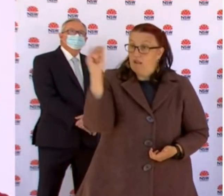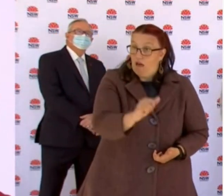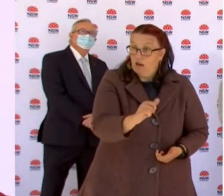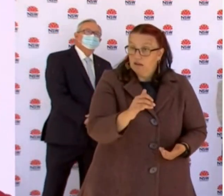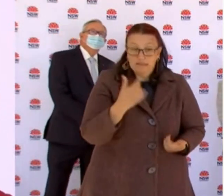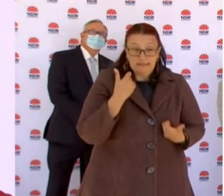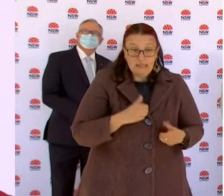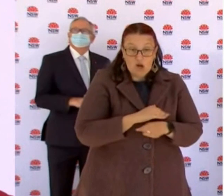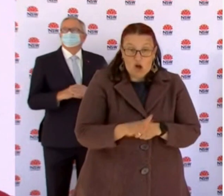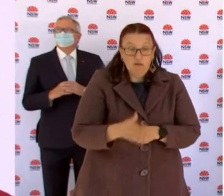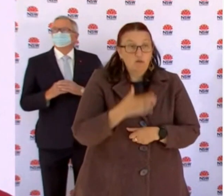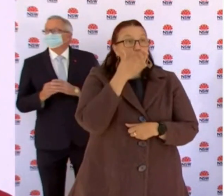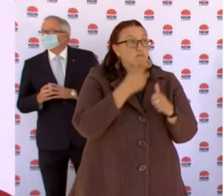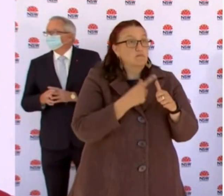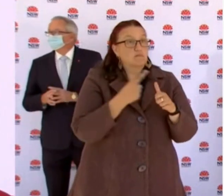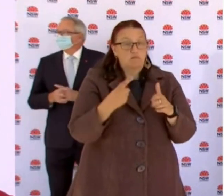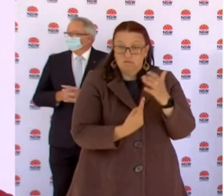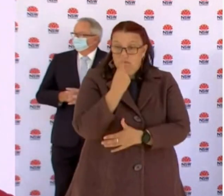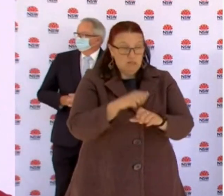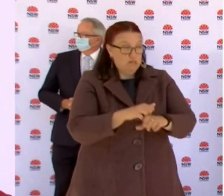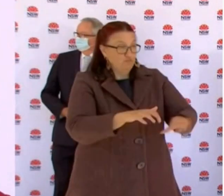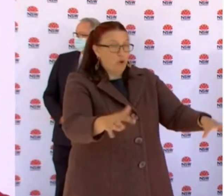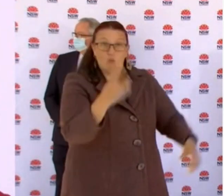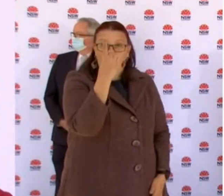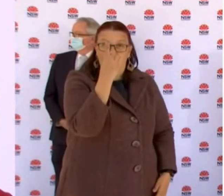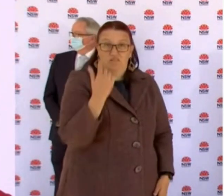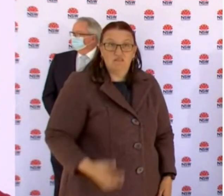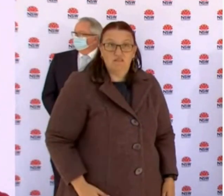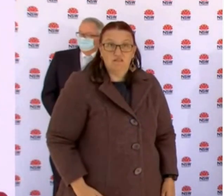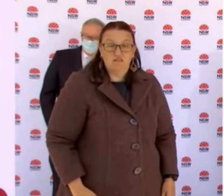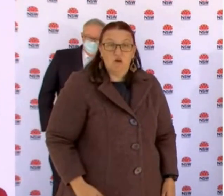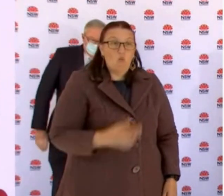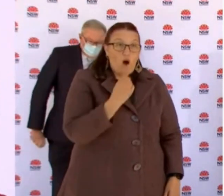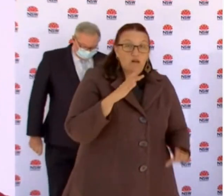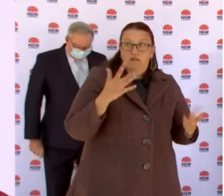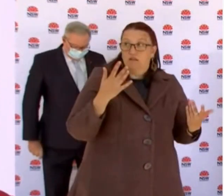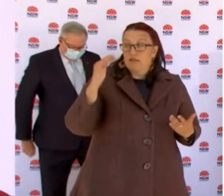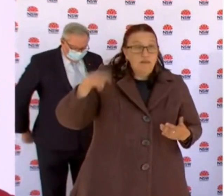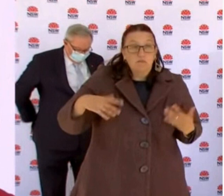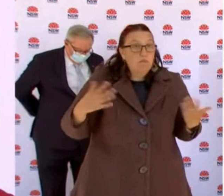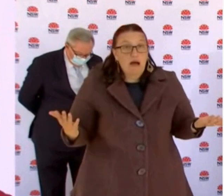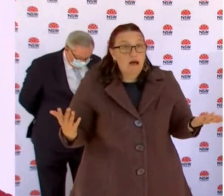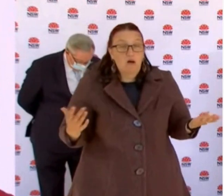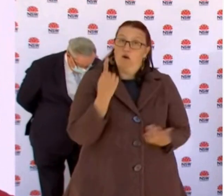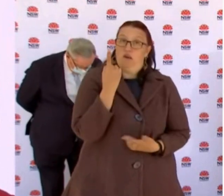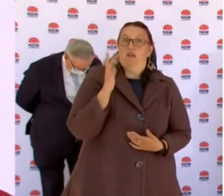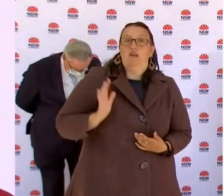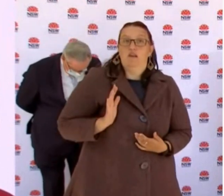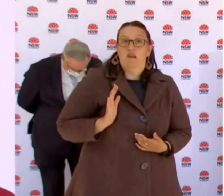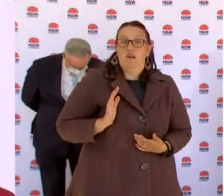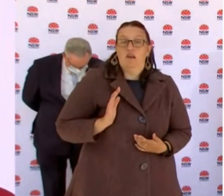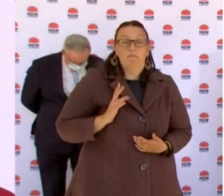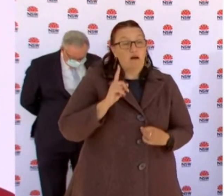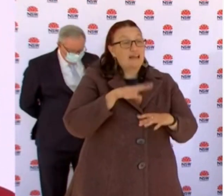or one oversight or one issue for the virus to get out. So, but as a National Cabinet, that was the decision